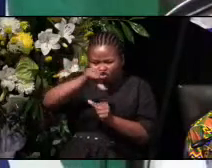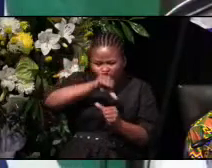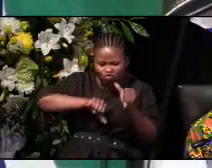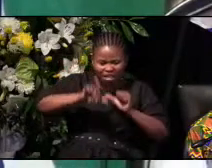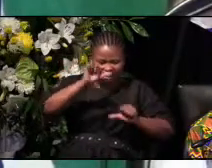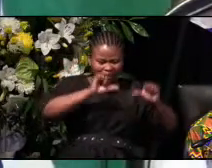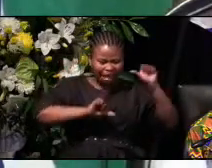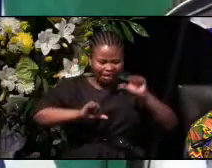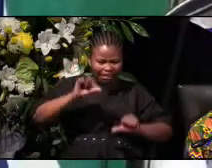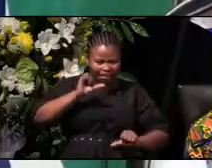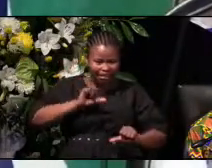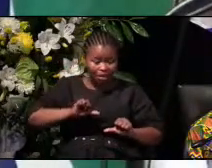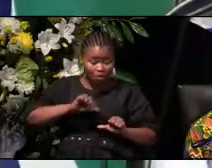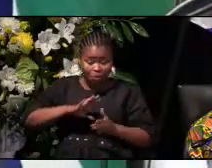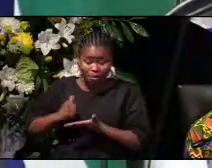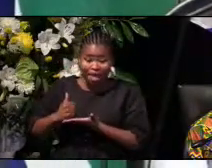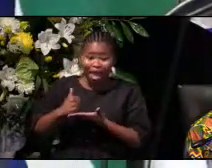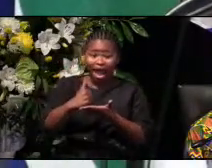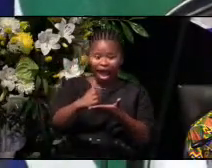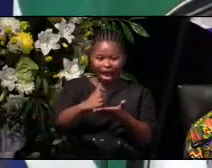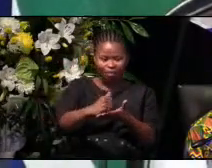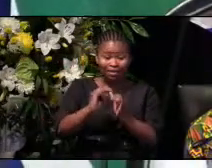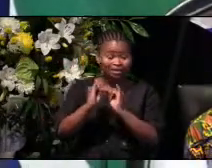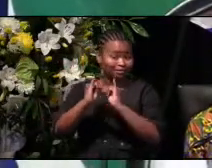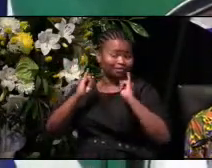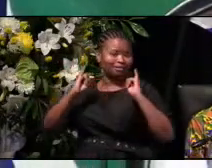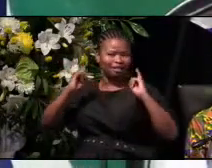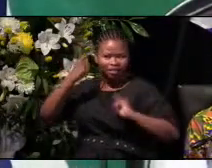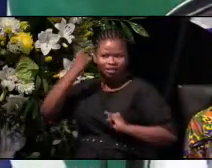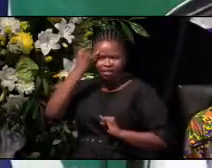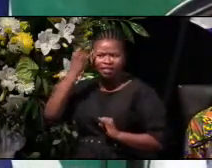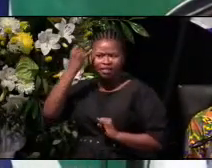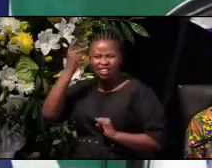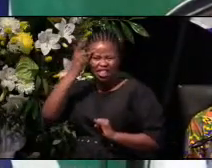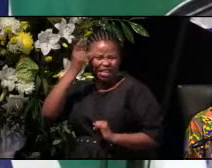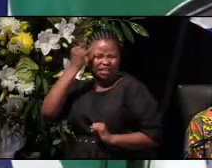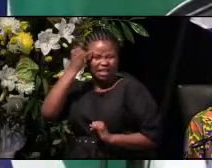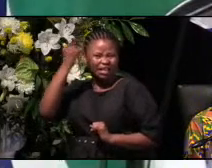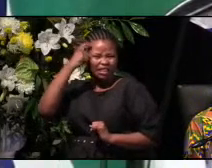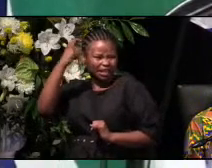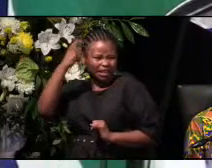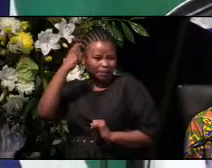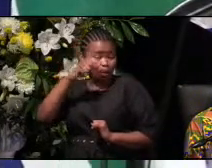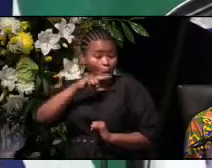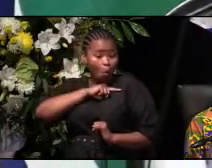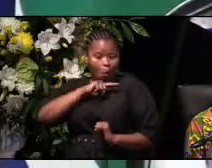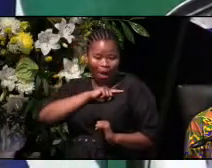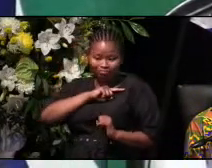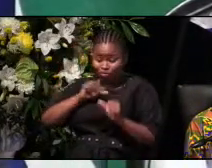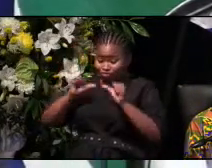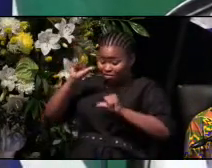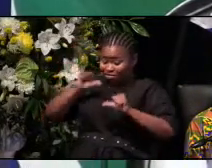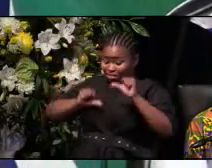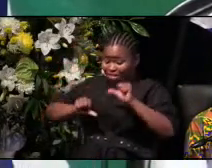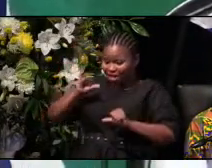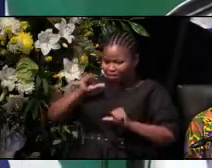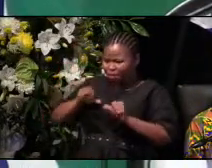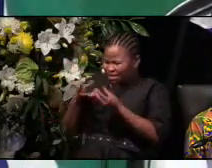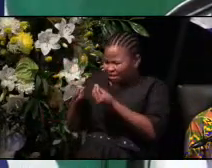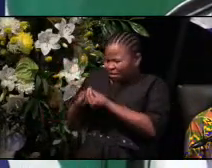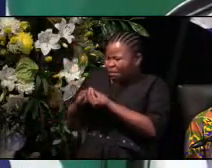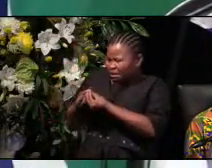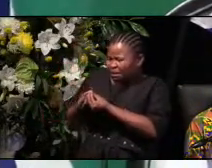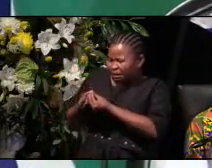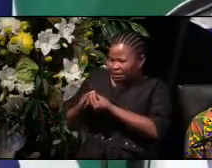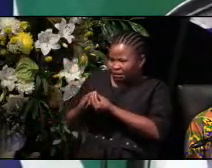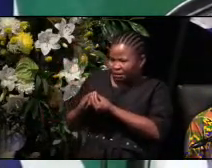sciences which help with the critical thinking because science had to be